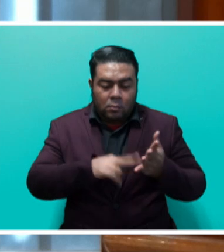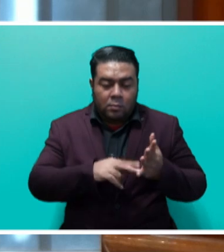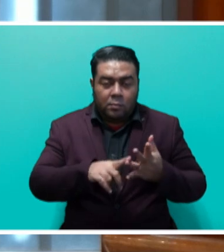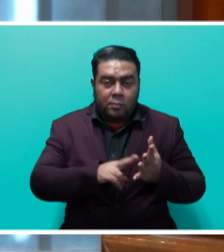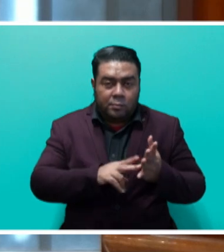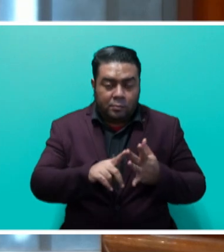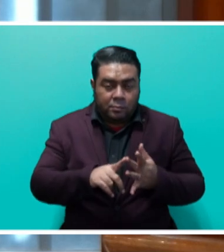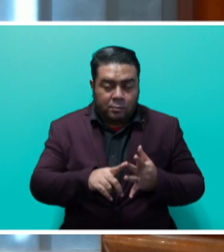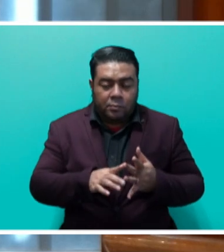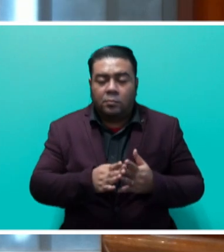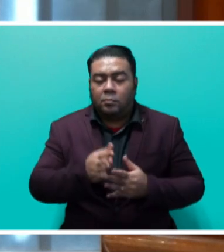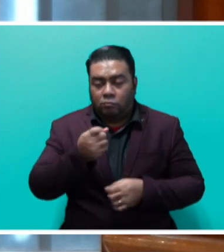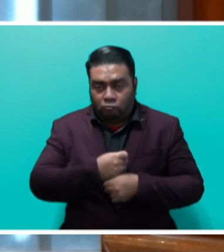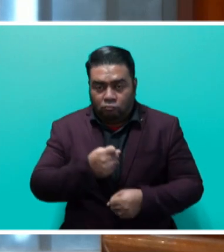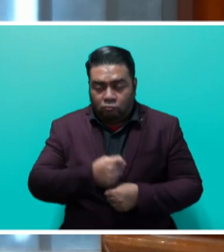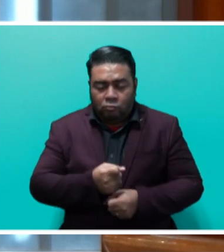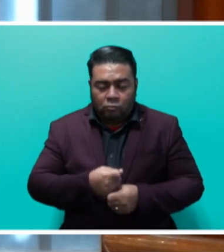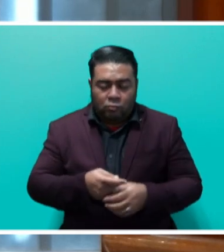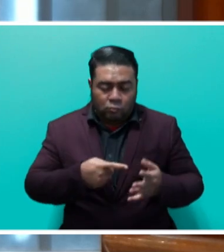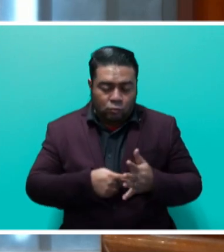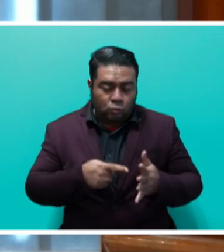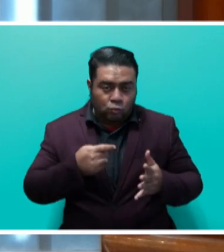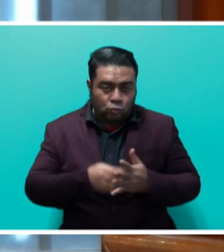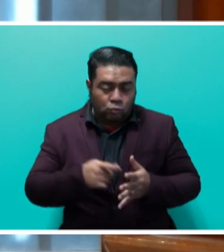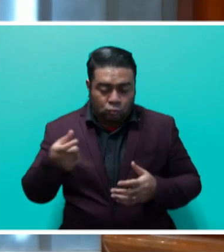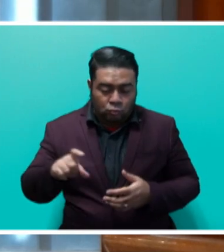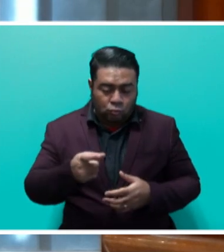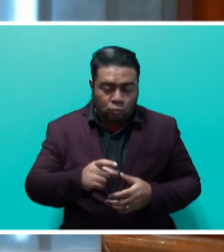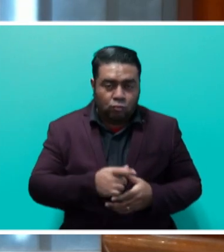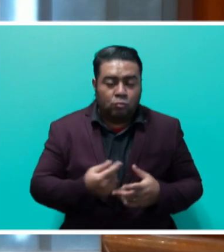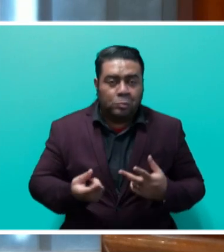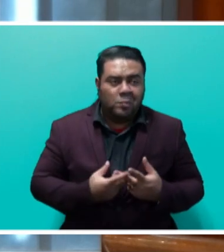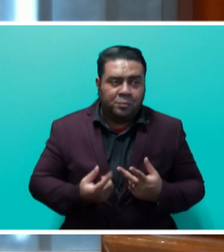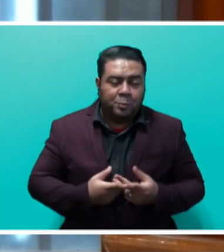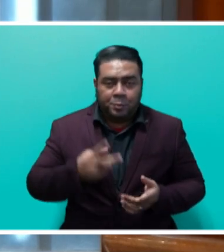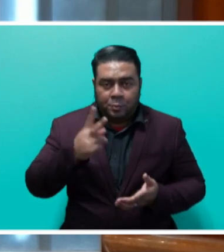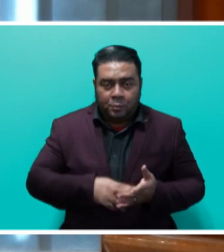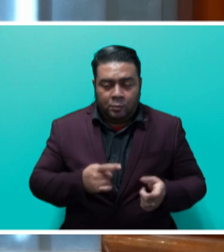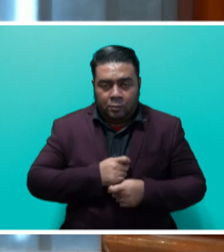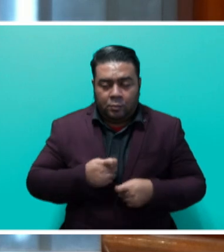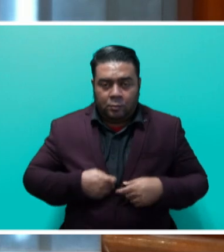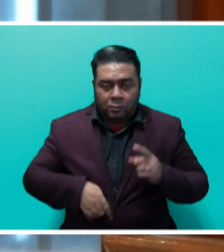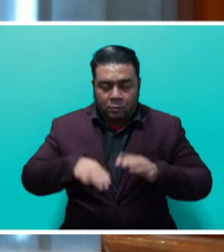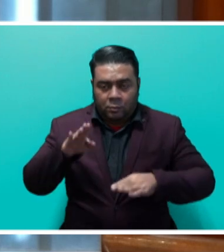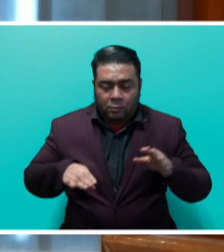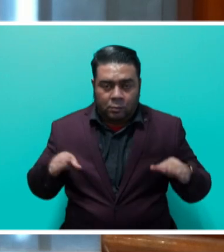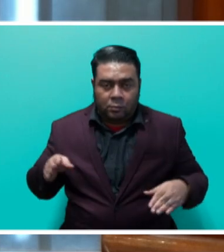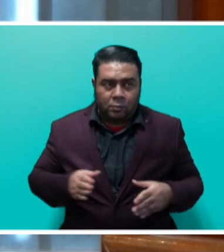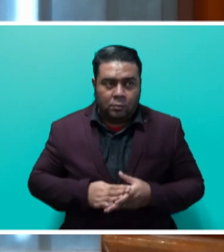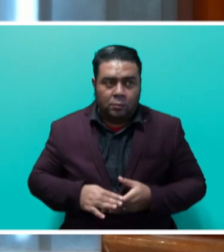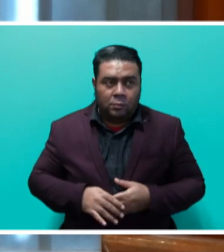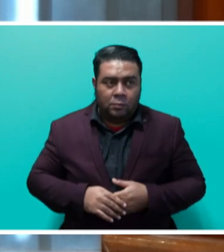ginger, turmeric, and mahogany and fisheries potential as part of our desire to diversify. And